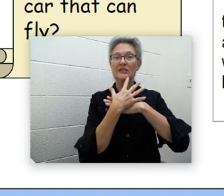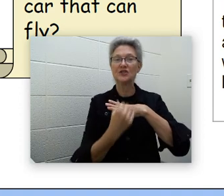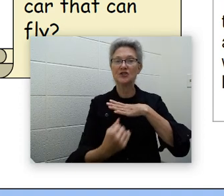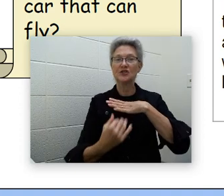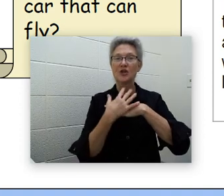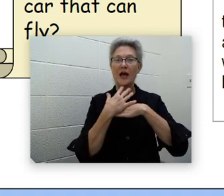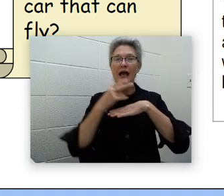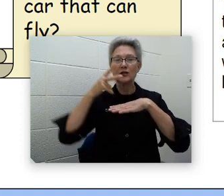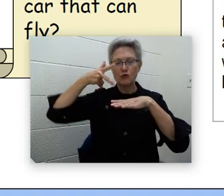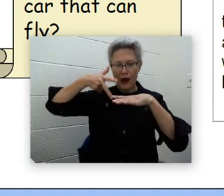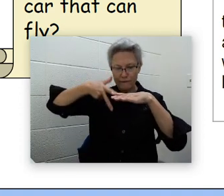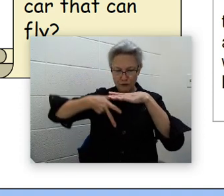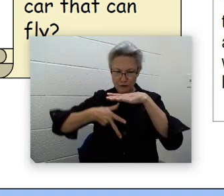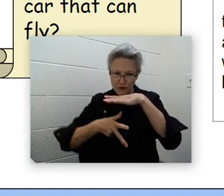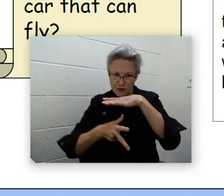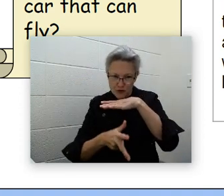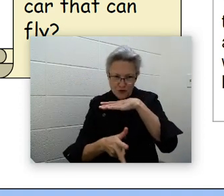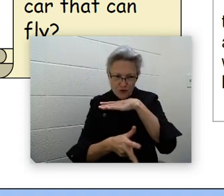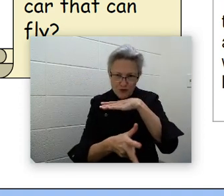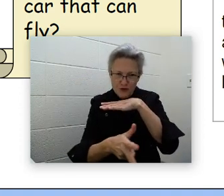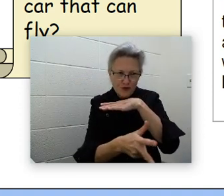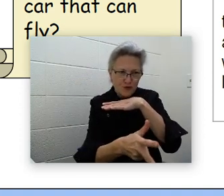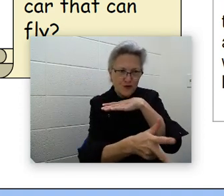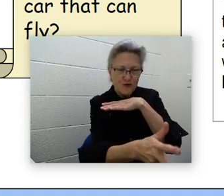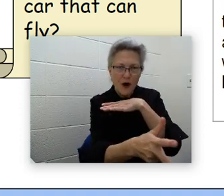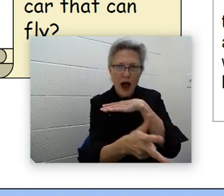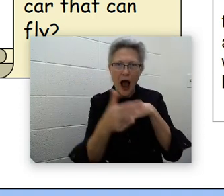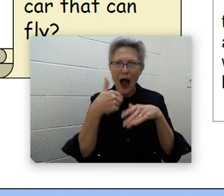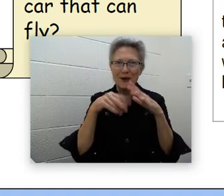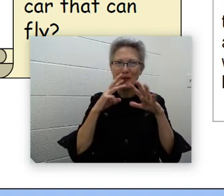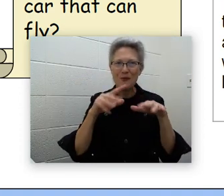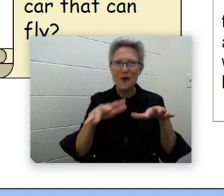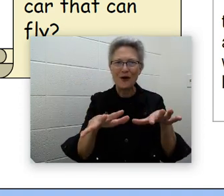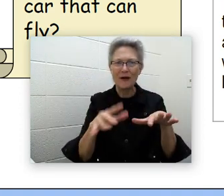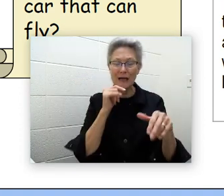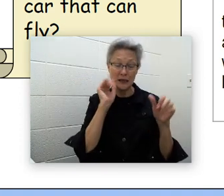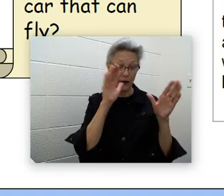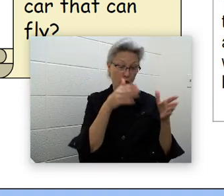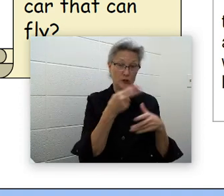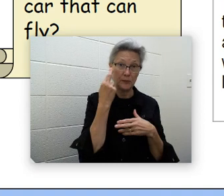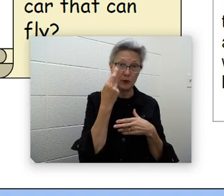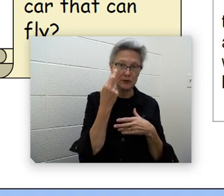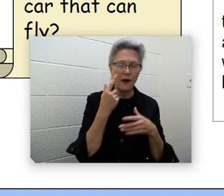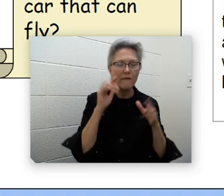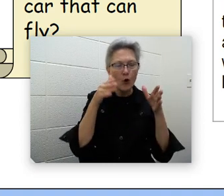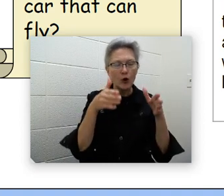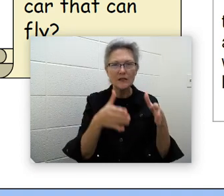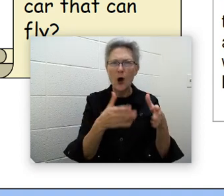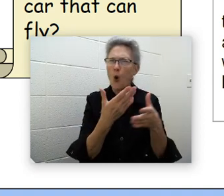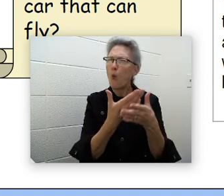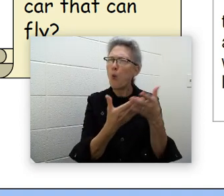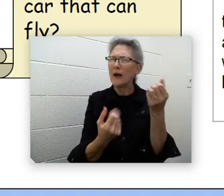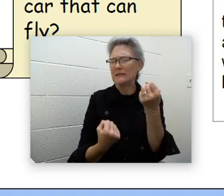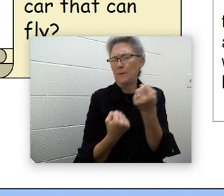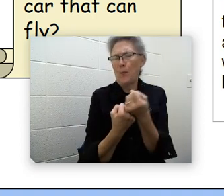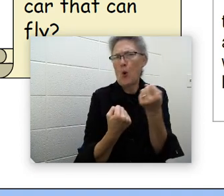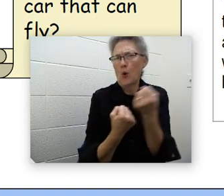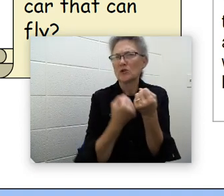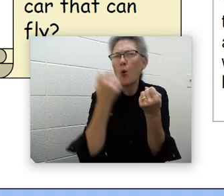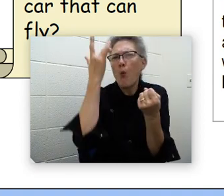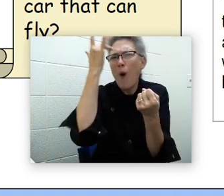it underwater. So again, I didn't just, focus on my reasoning, but I also focused on what supports